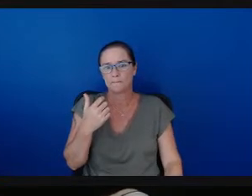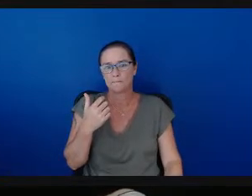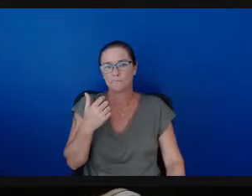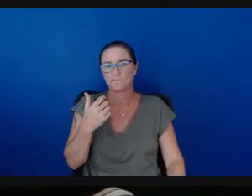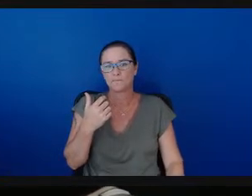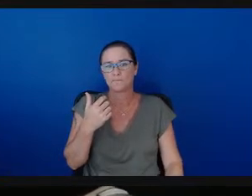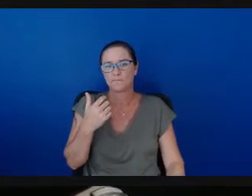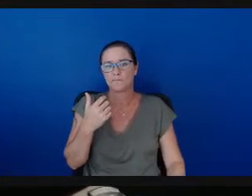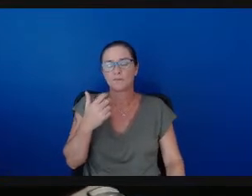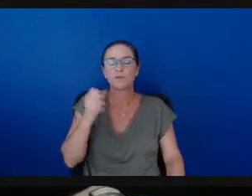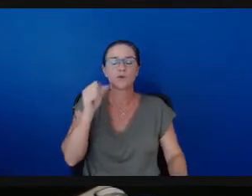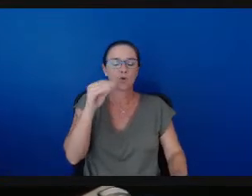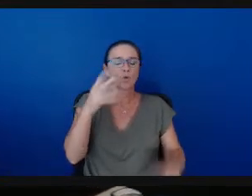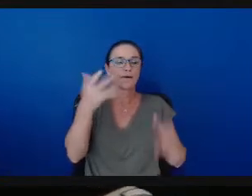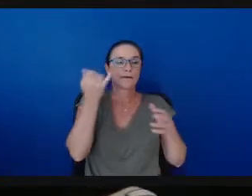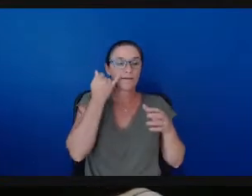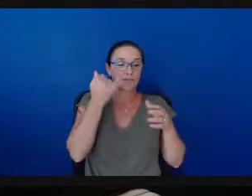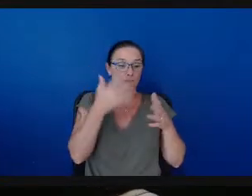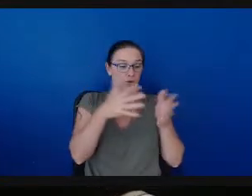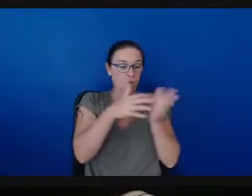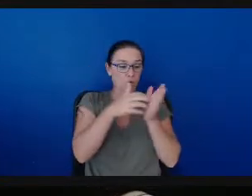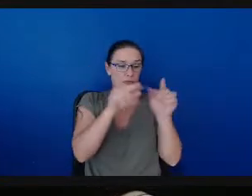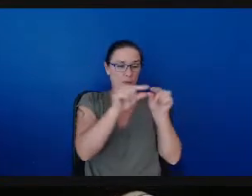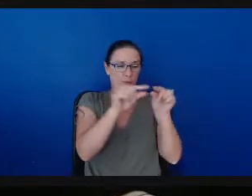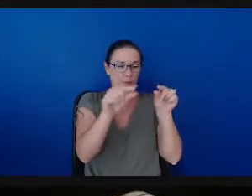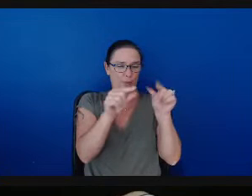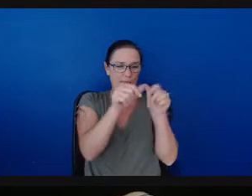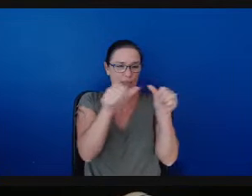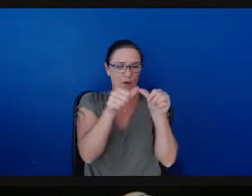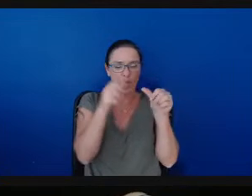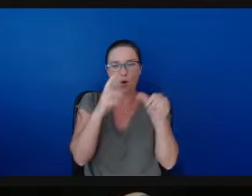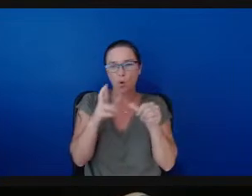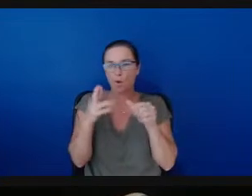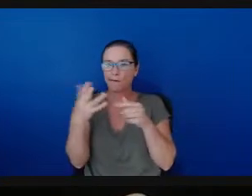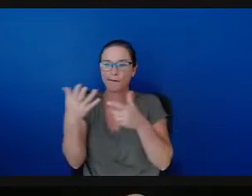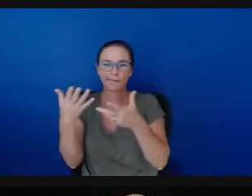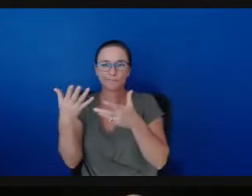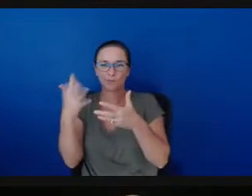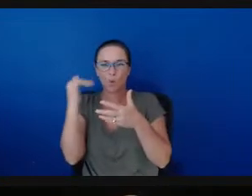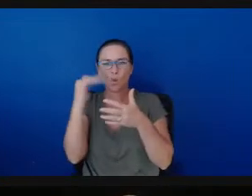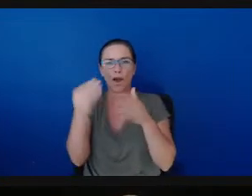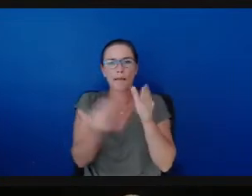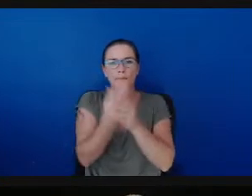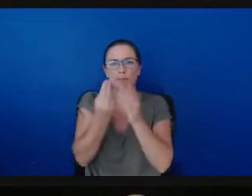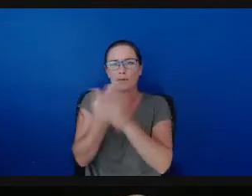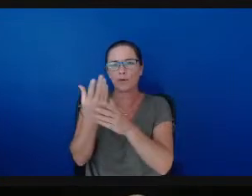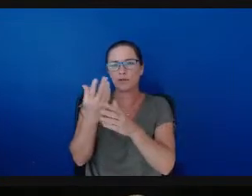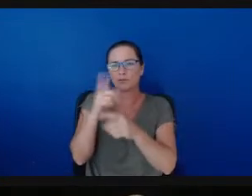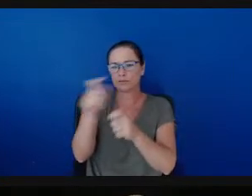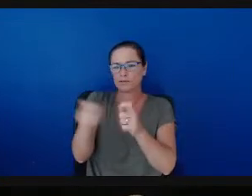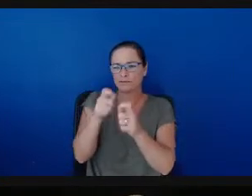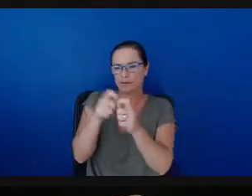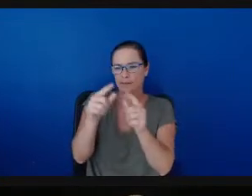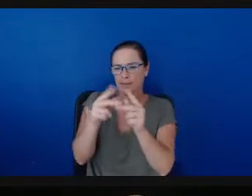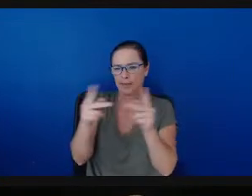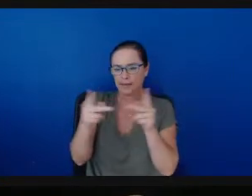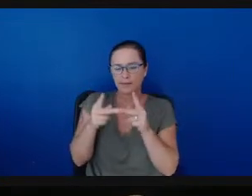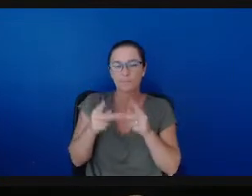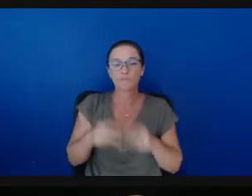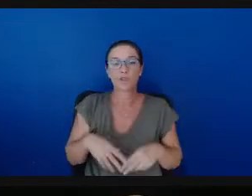move? Yeah, that's a great question as well. It's hard to tell. One thing that I wanted to point out with those earthquakes was